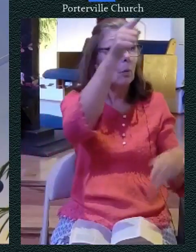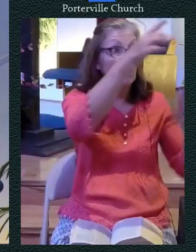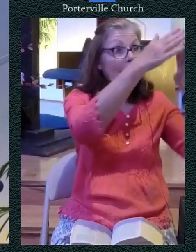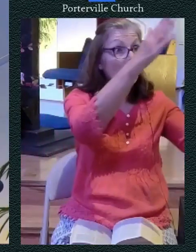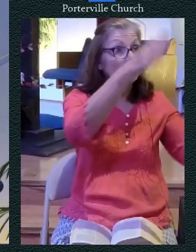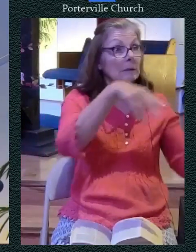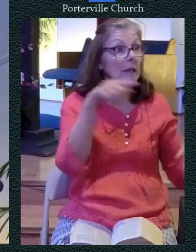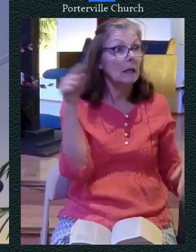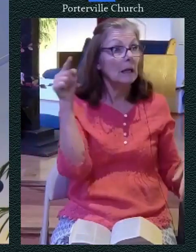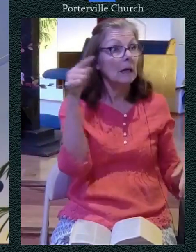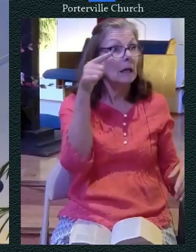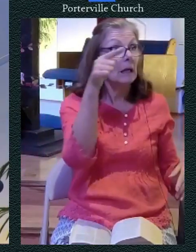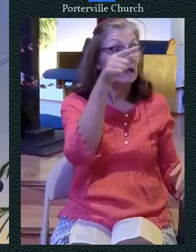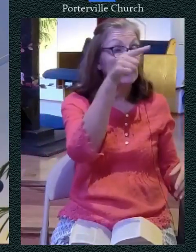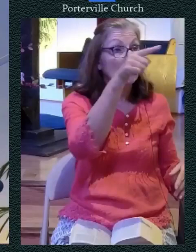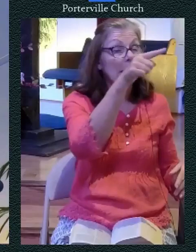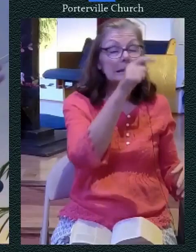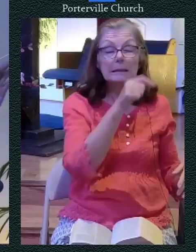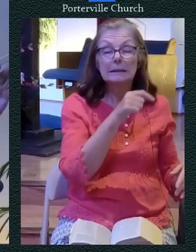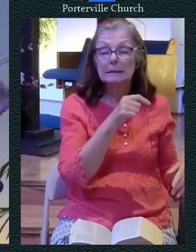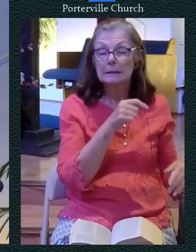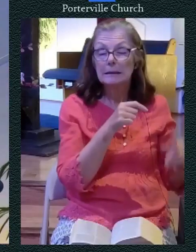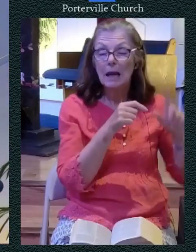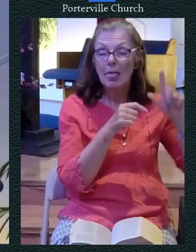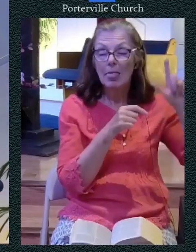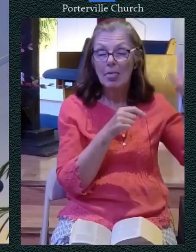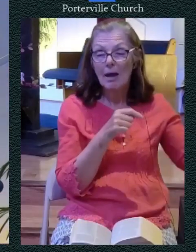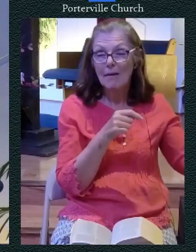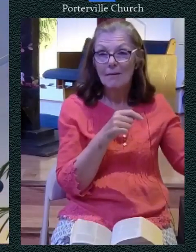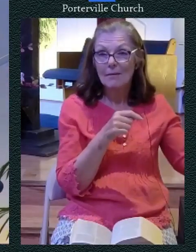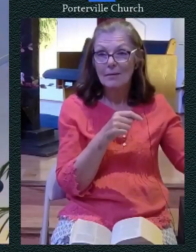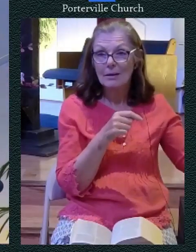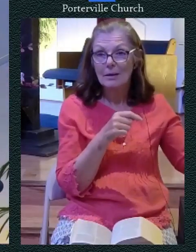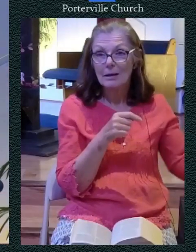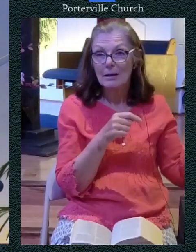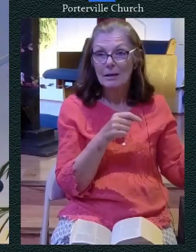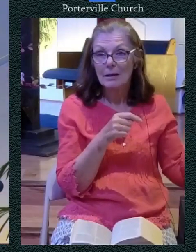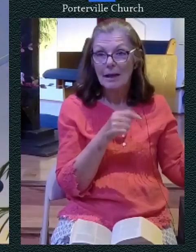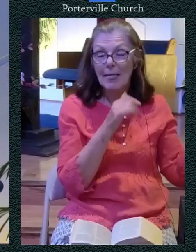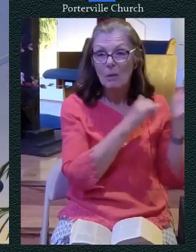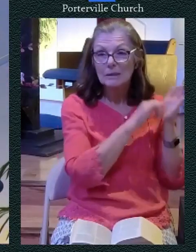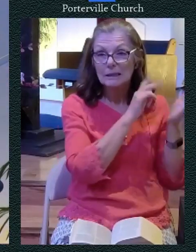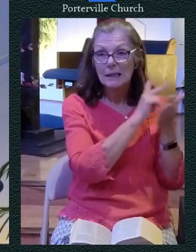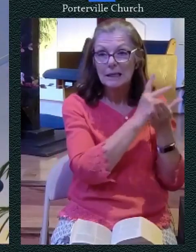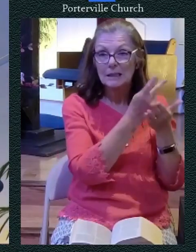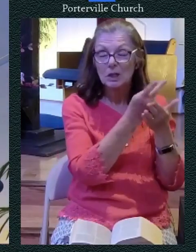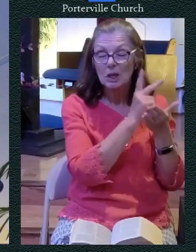And on the left side of the house, from that back side, was the kitchen. And this is an